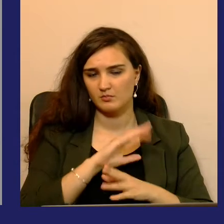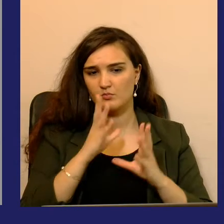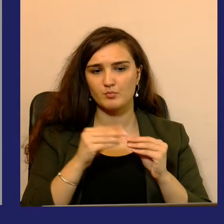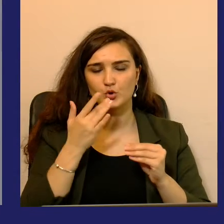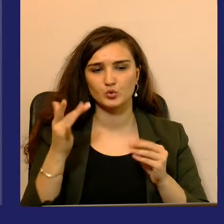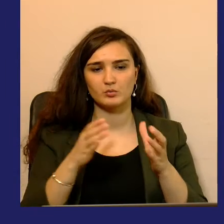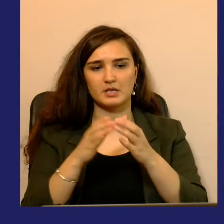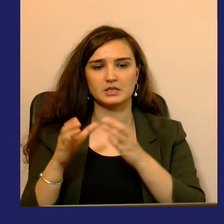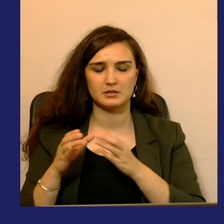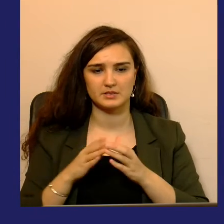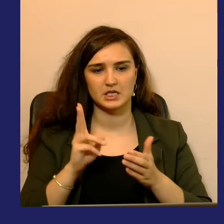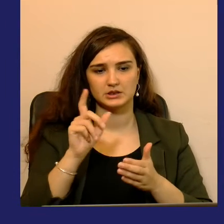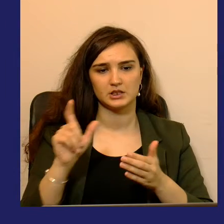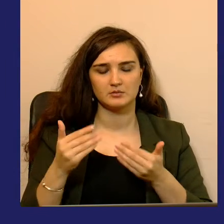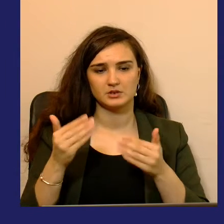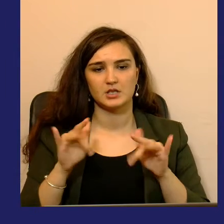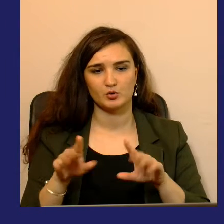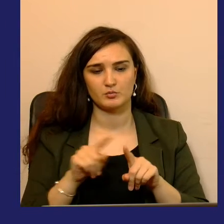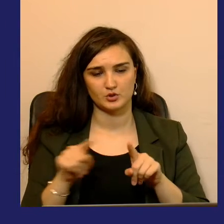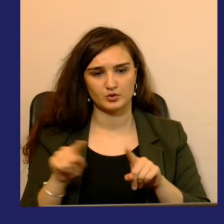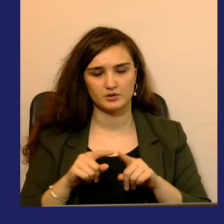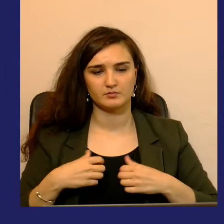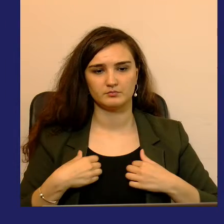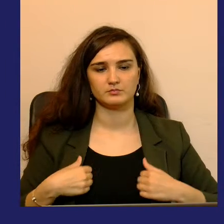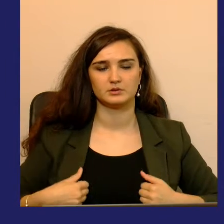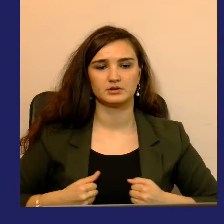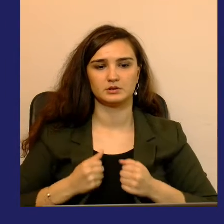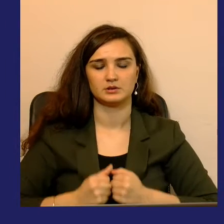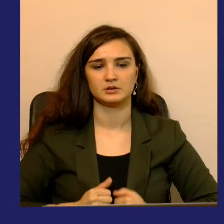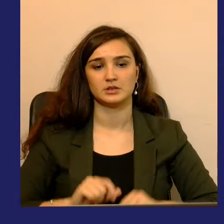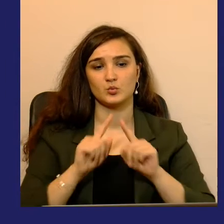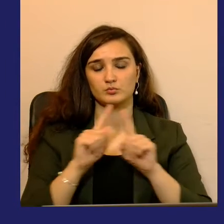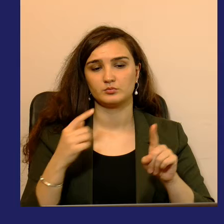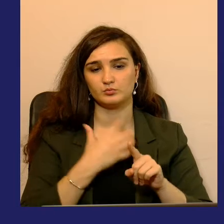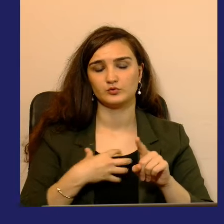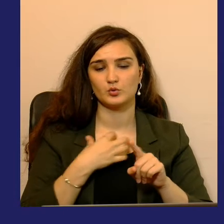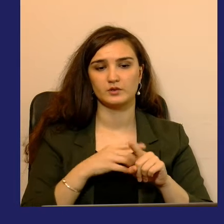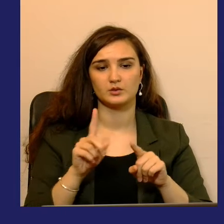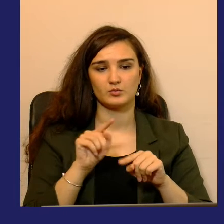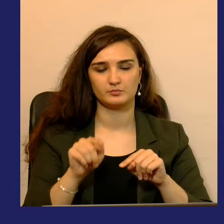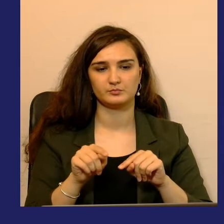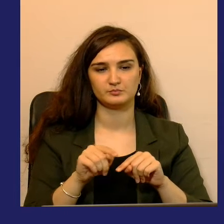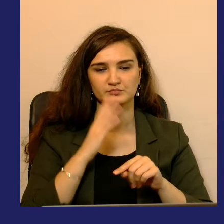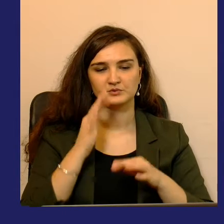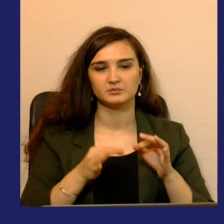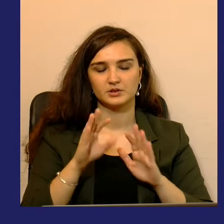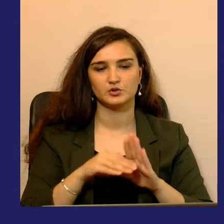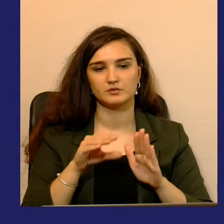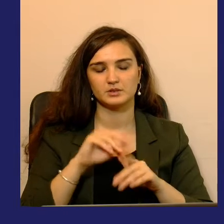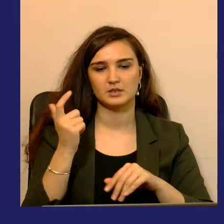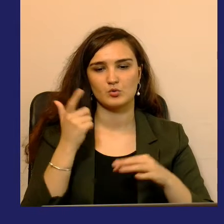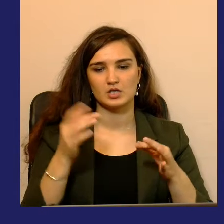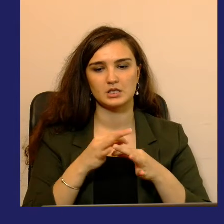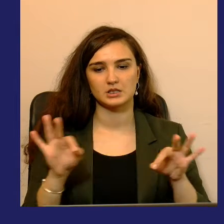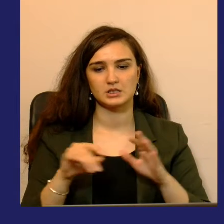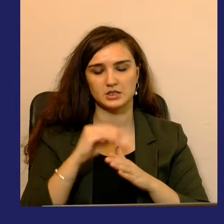candidates. Notably, International Society for Fair Elections and Democracy, the organization